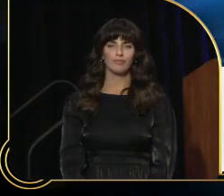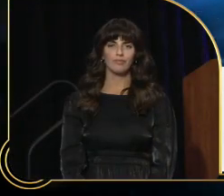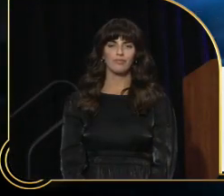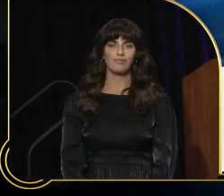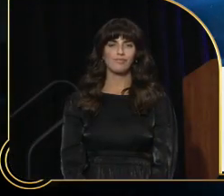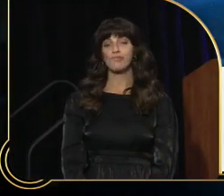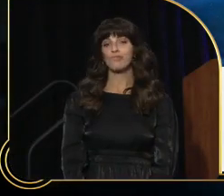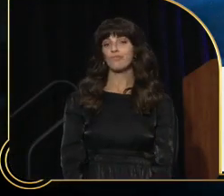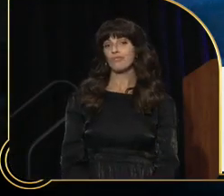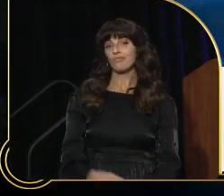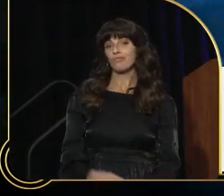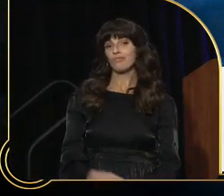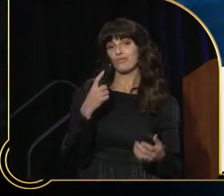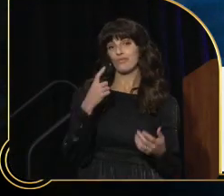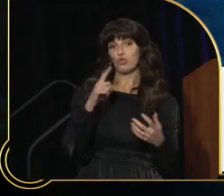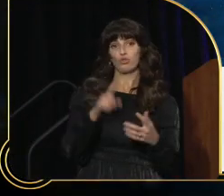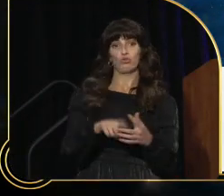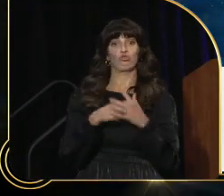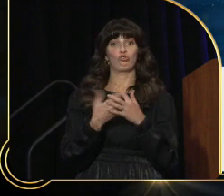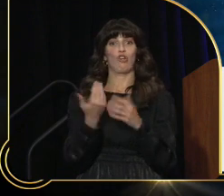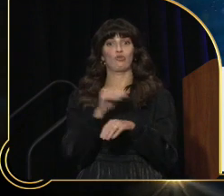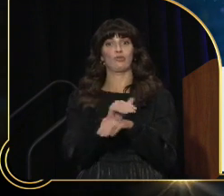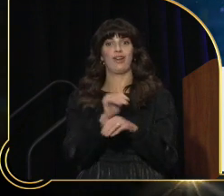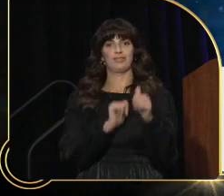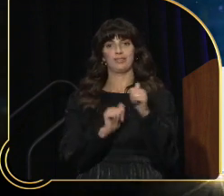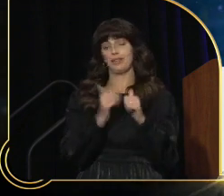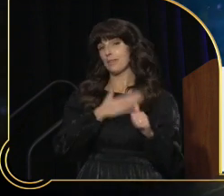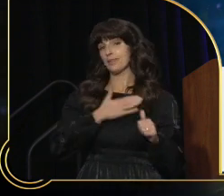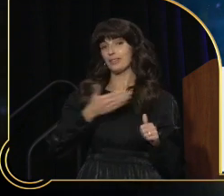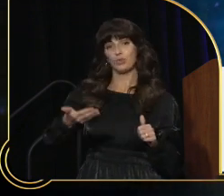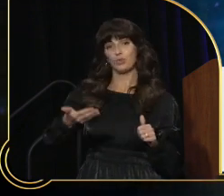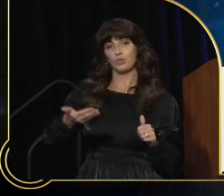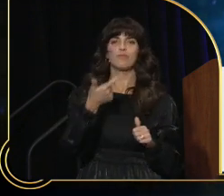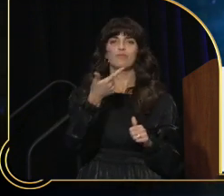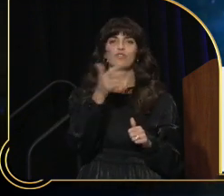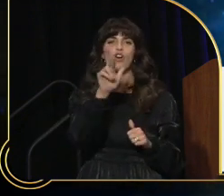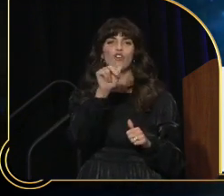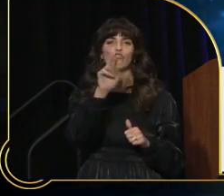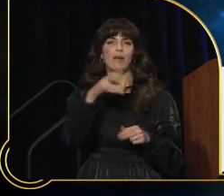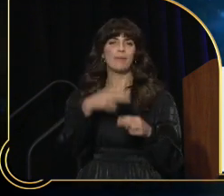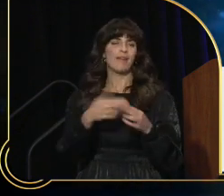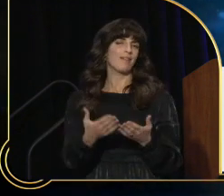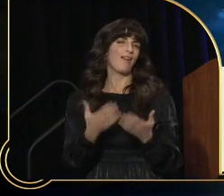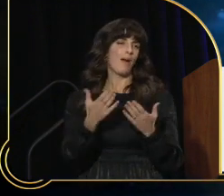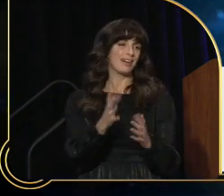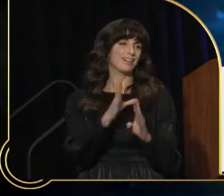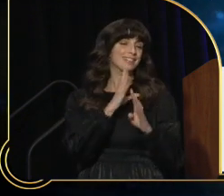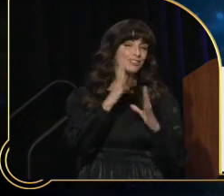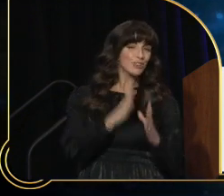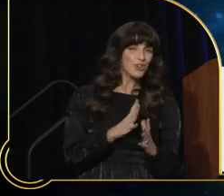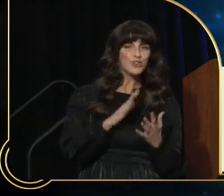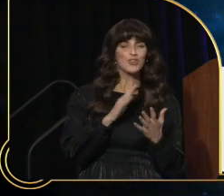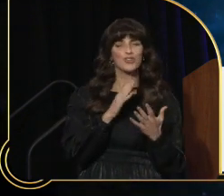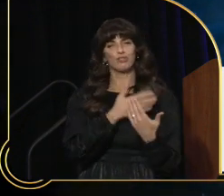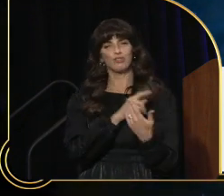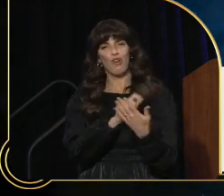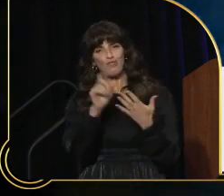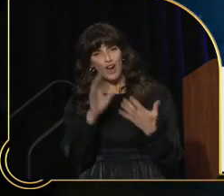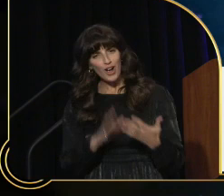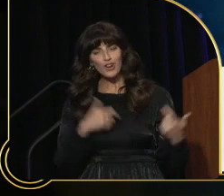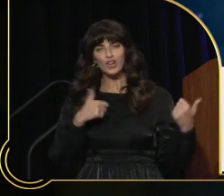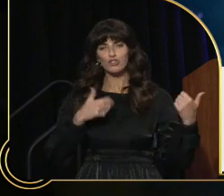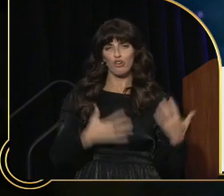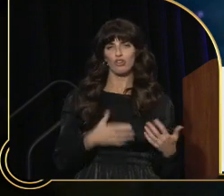To kick off tonight's festivities, please welcome Grammy-nominated singer, songwriter, and guitarist,